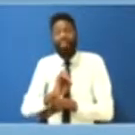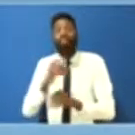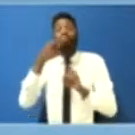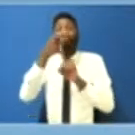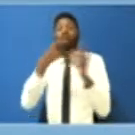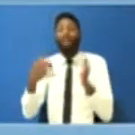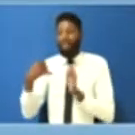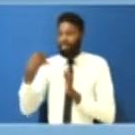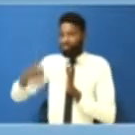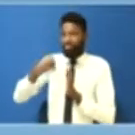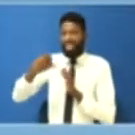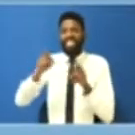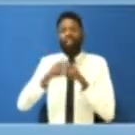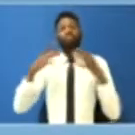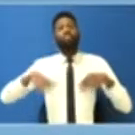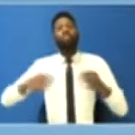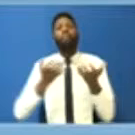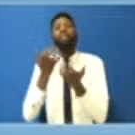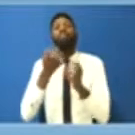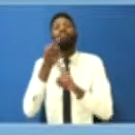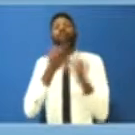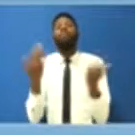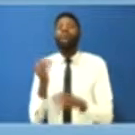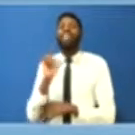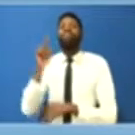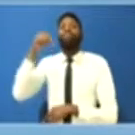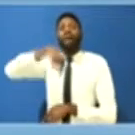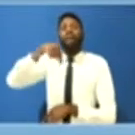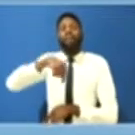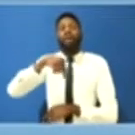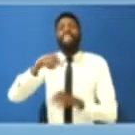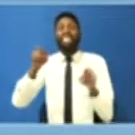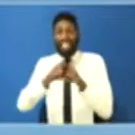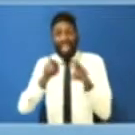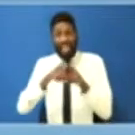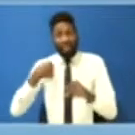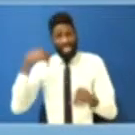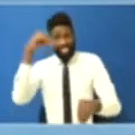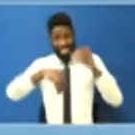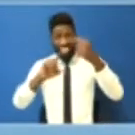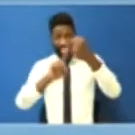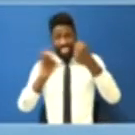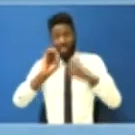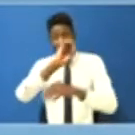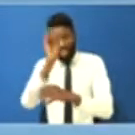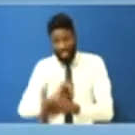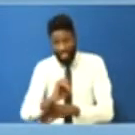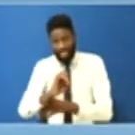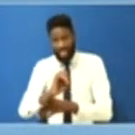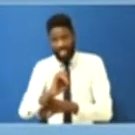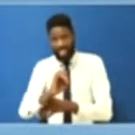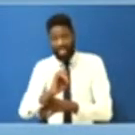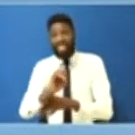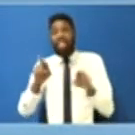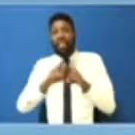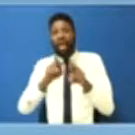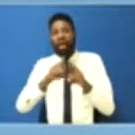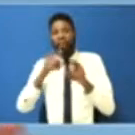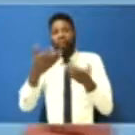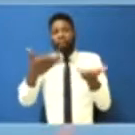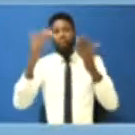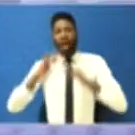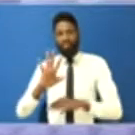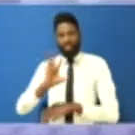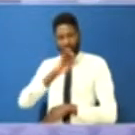wonder now funny bias how does somebody contribute sixty percent of revenue and you only share five percent back